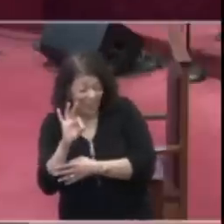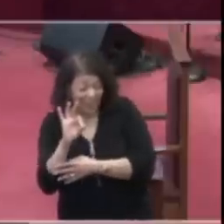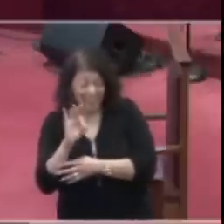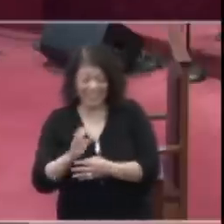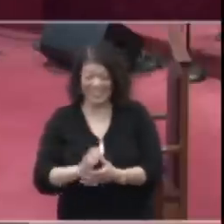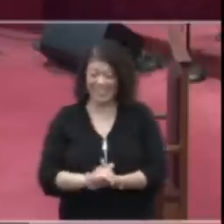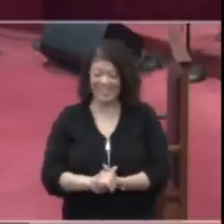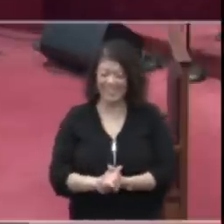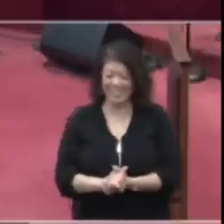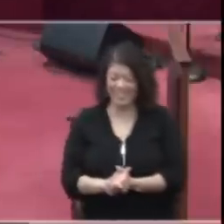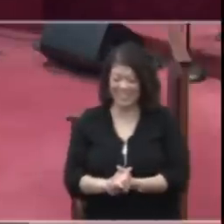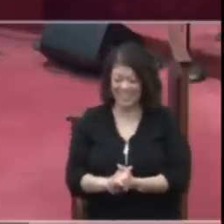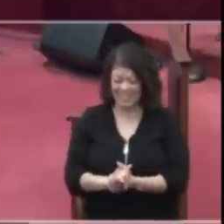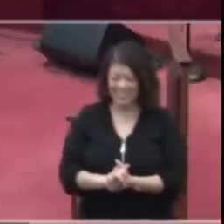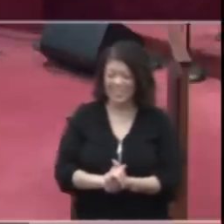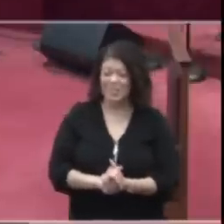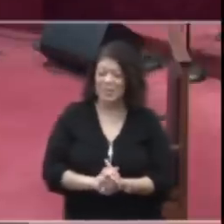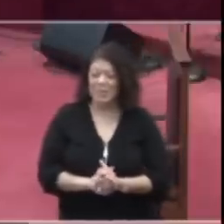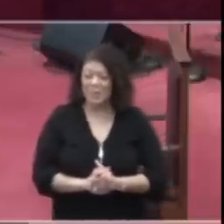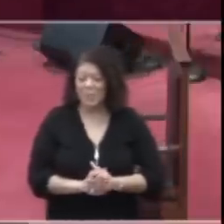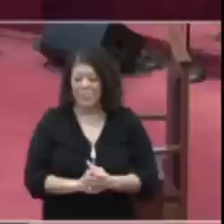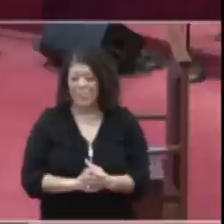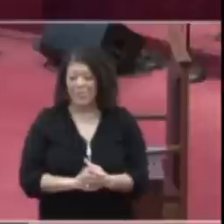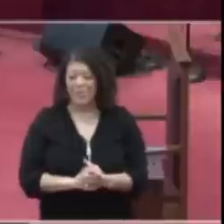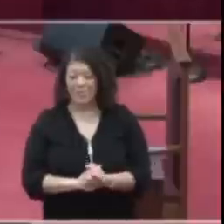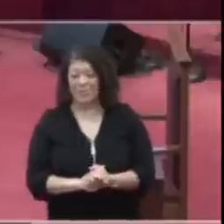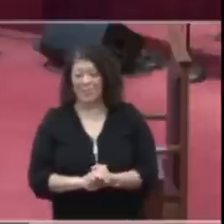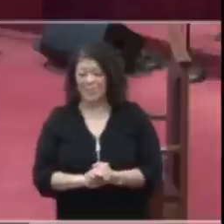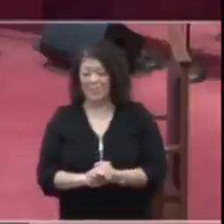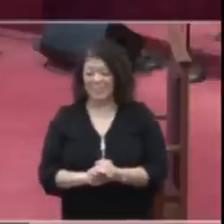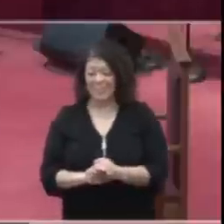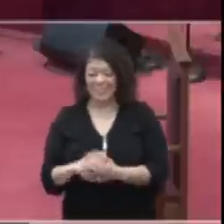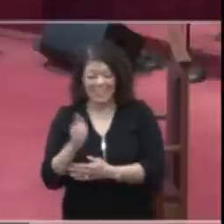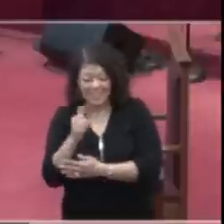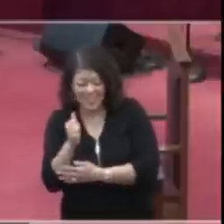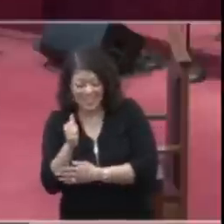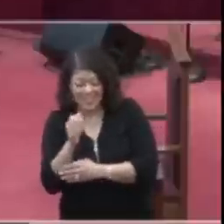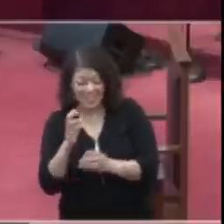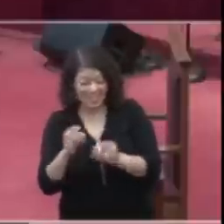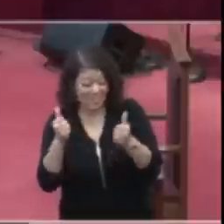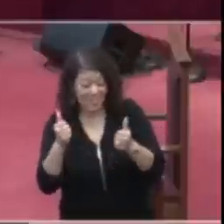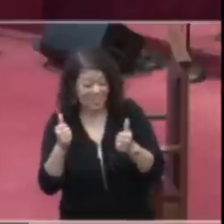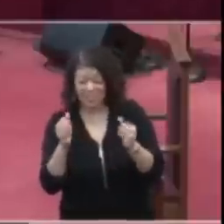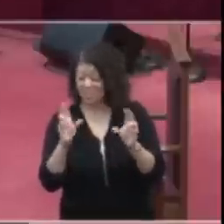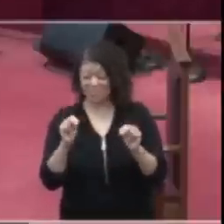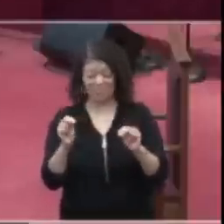I'm just playing. Yeah, not straight to 10, though, you know.